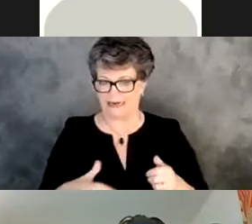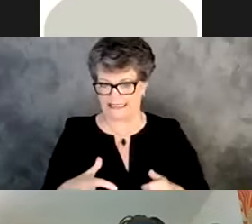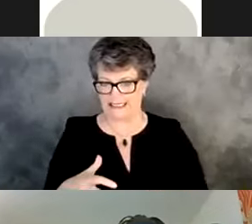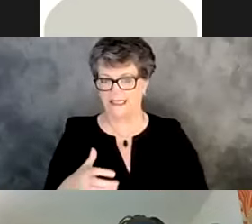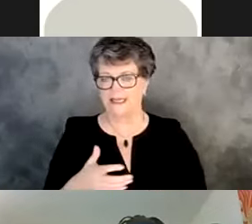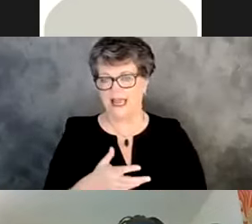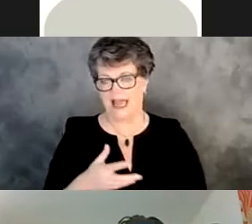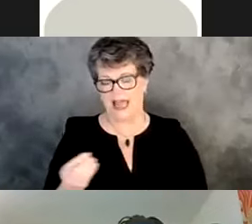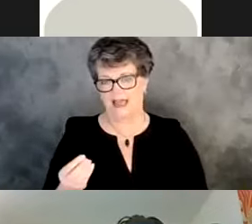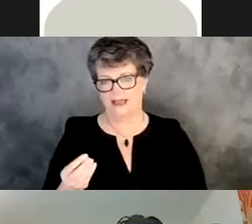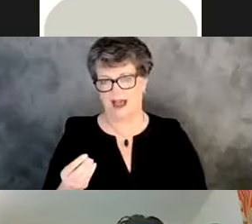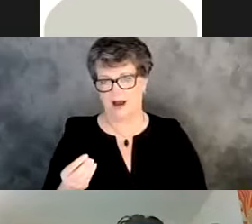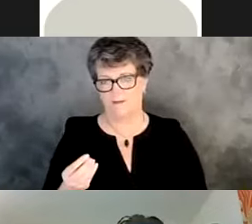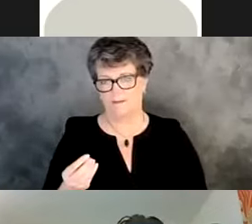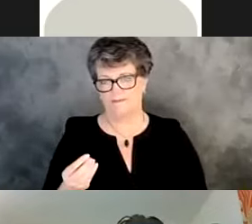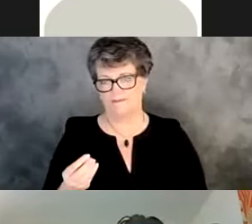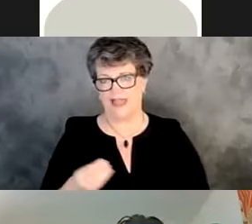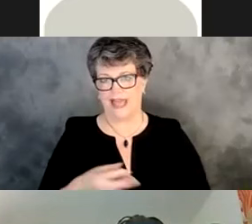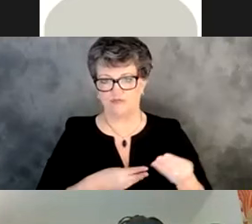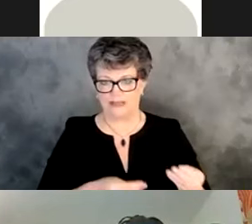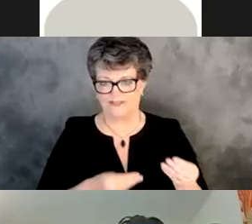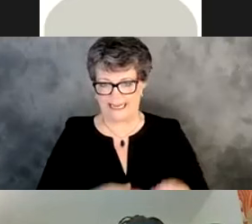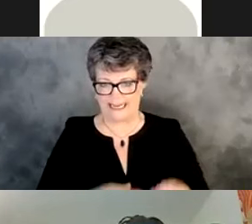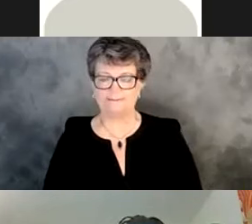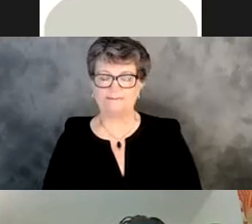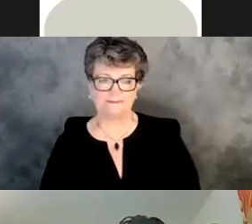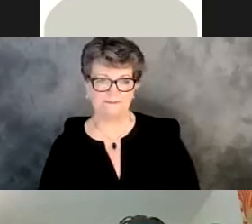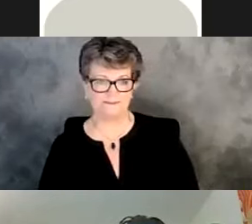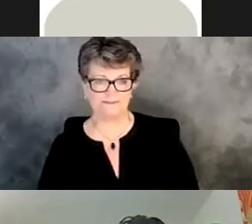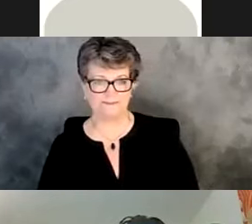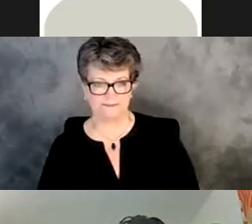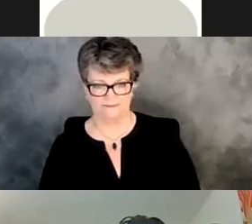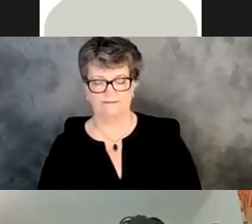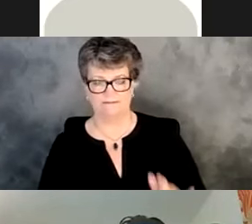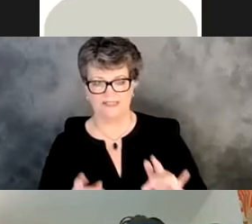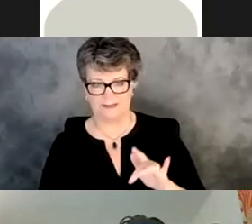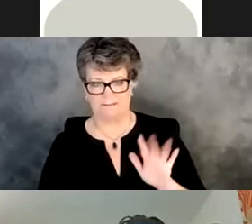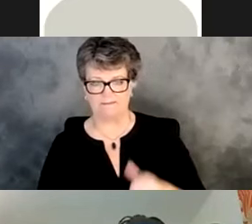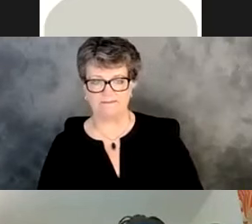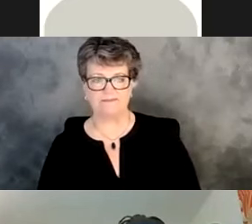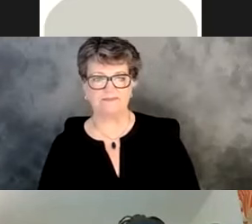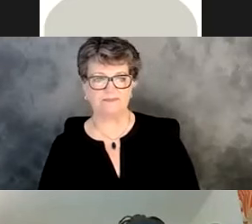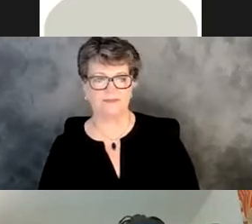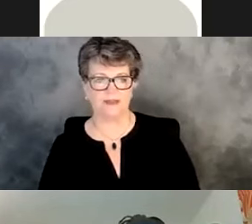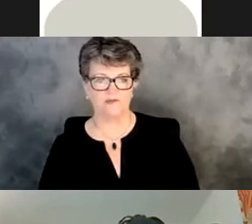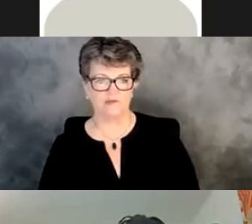and breastfeeding. So we can skip to that next slide.